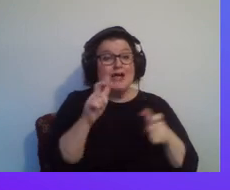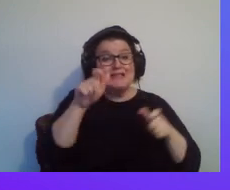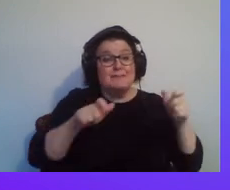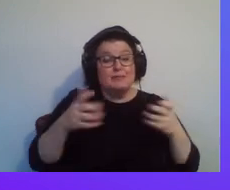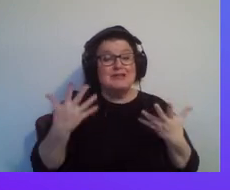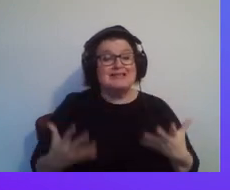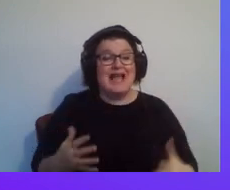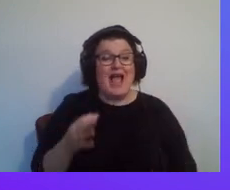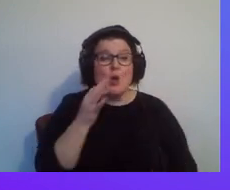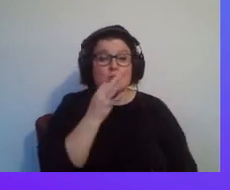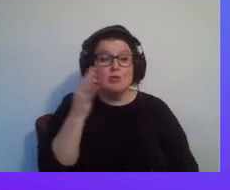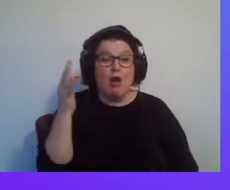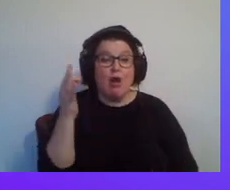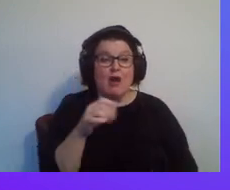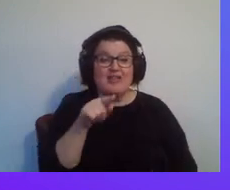give the vaccination.